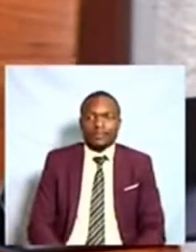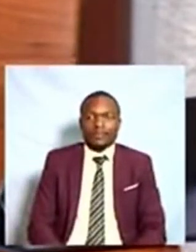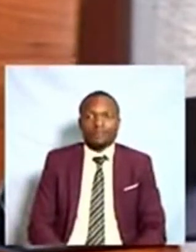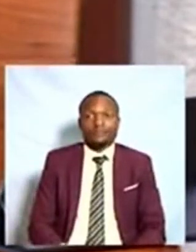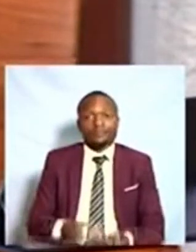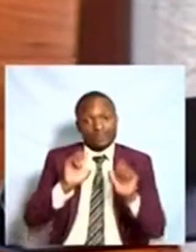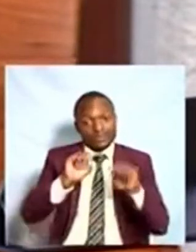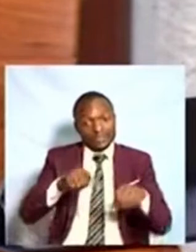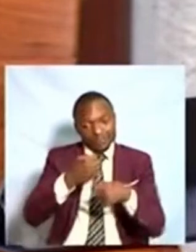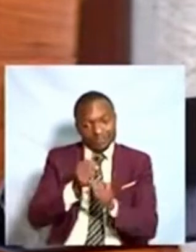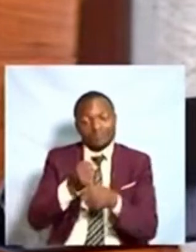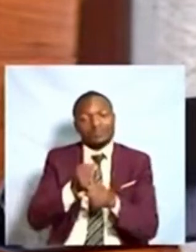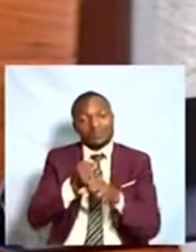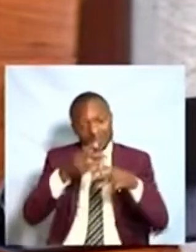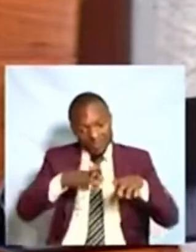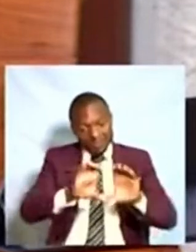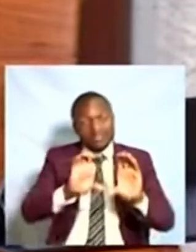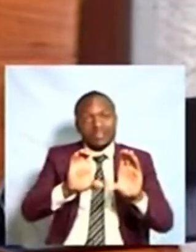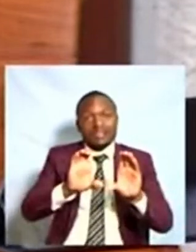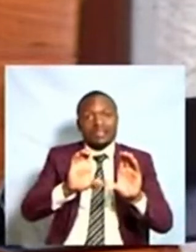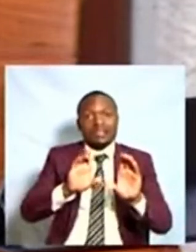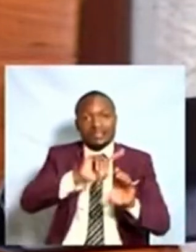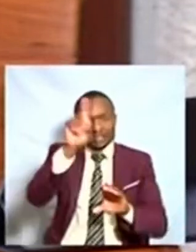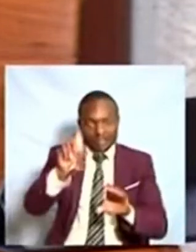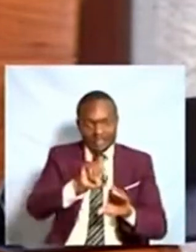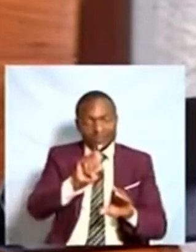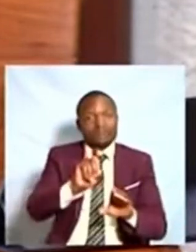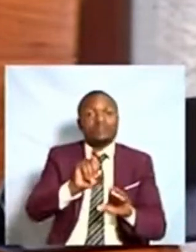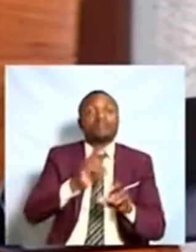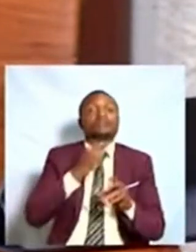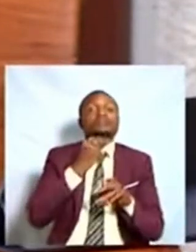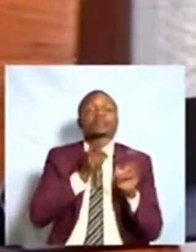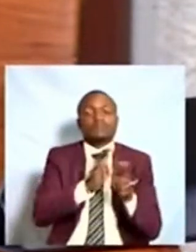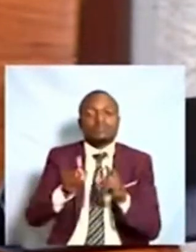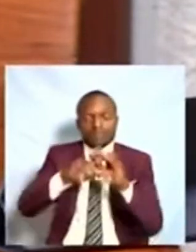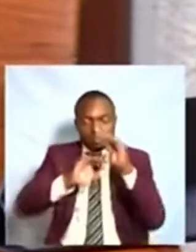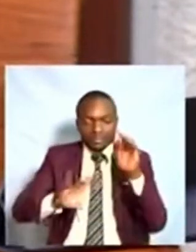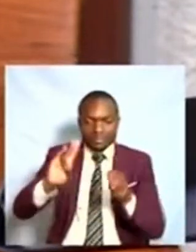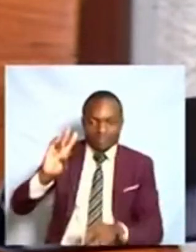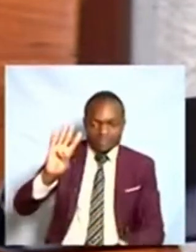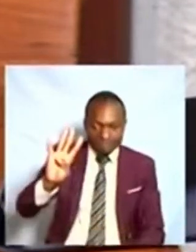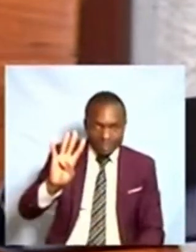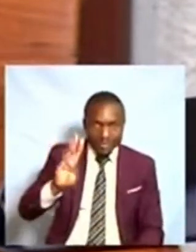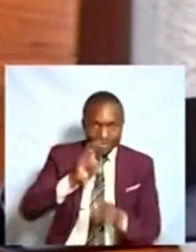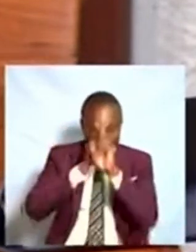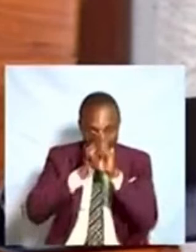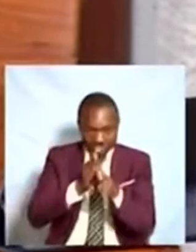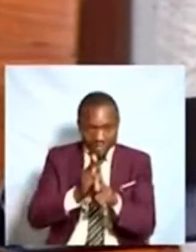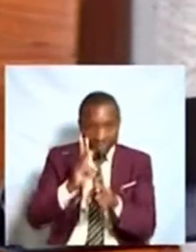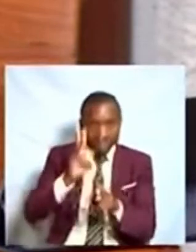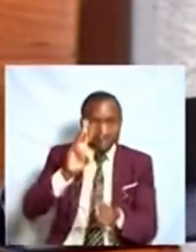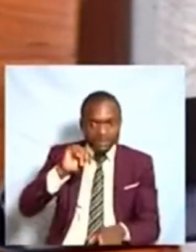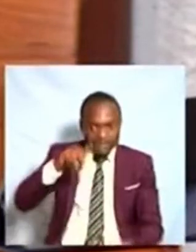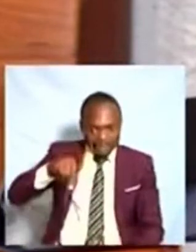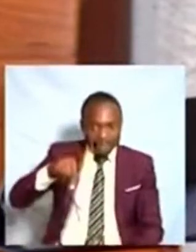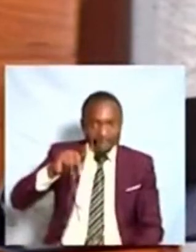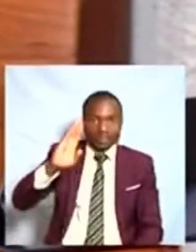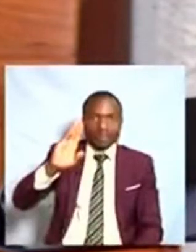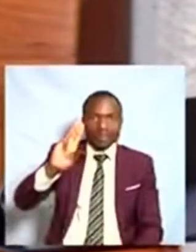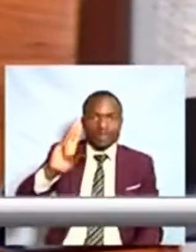So let's make progress. Questions for oral answer under Standing Order 74. The Honorable Member for